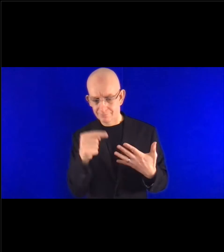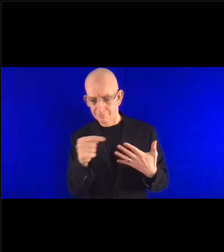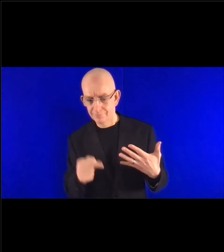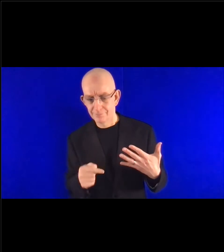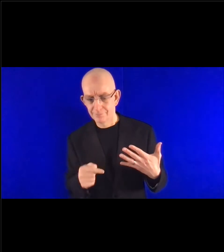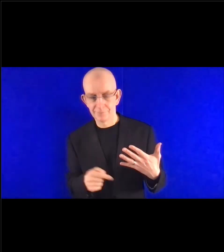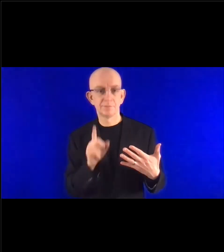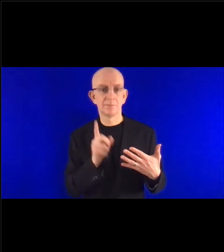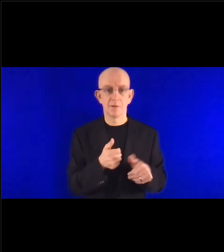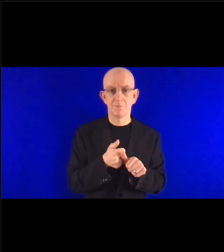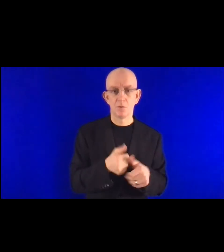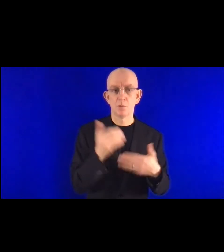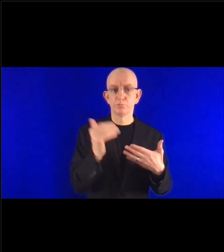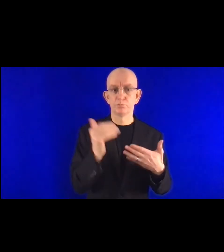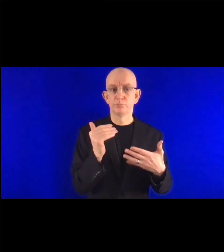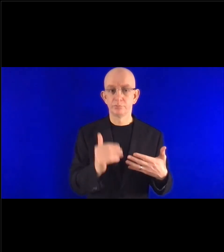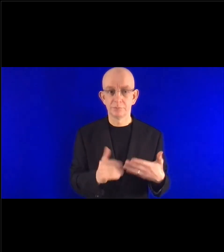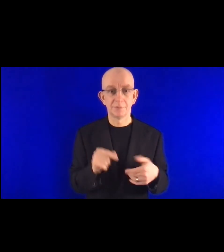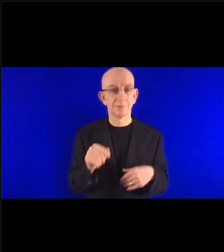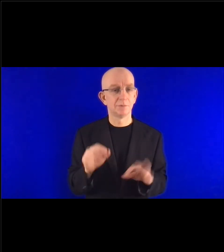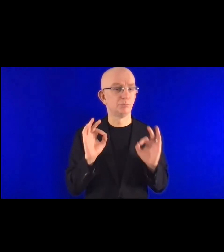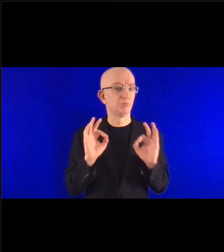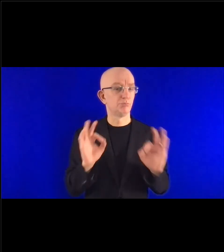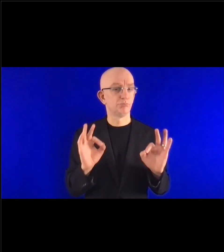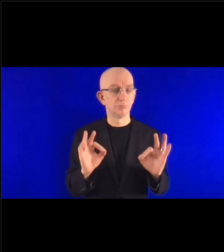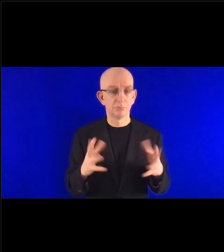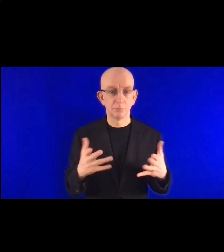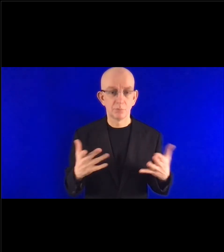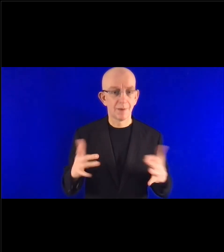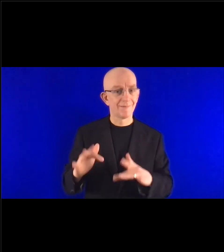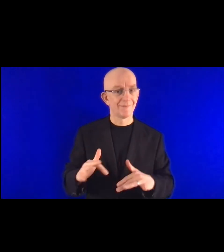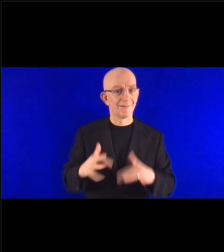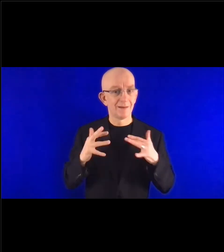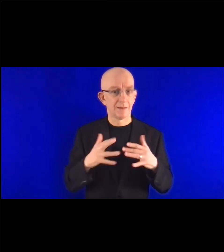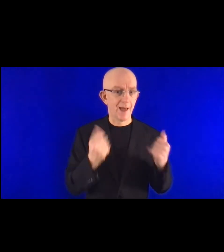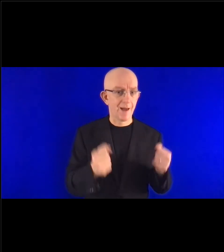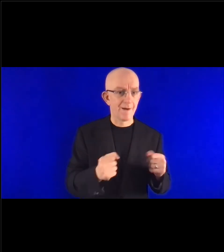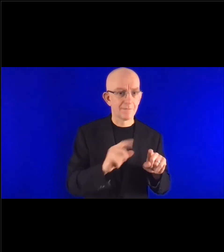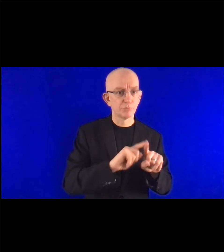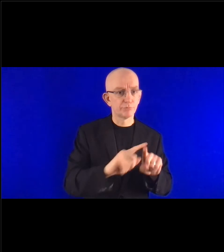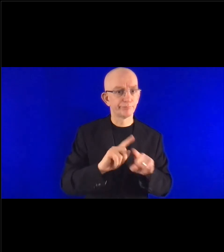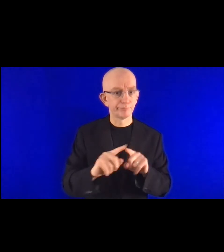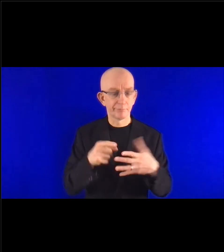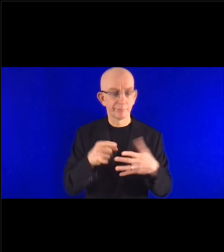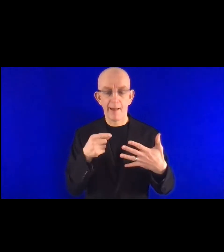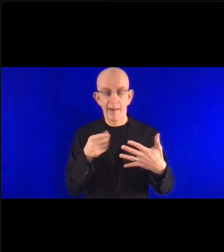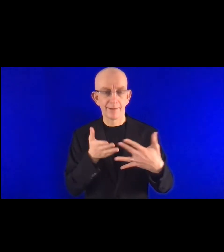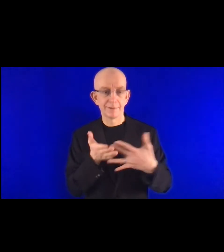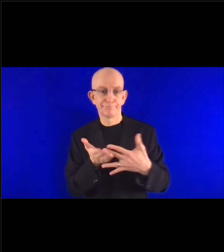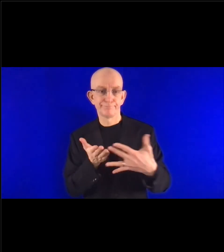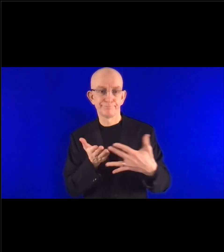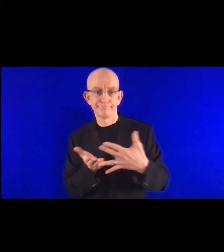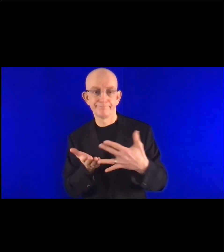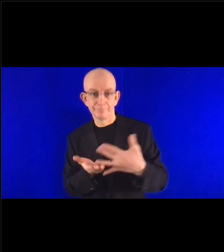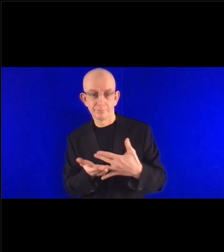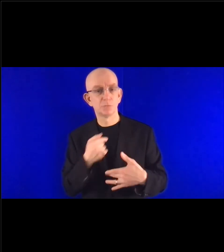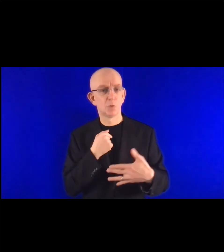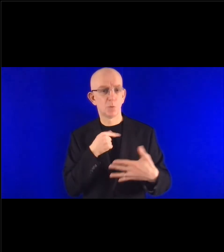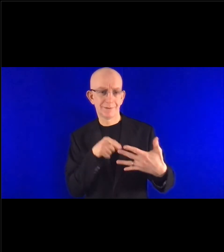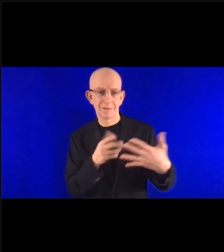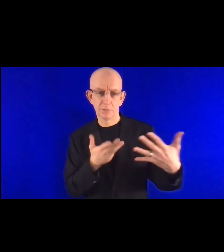far too often, someone comes out and says something like in the line of, well, it's going great. The pandemic